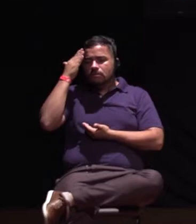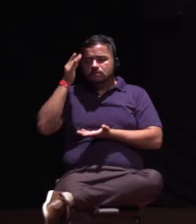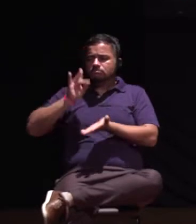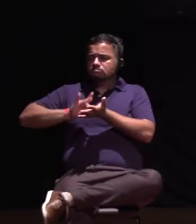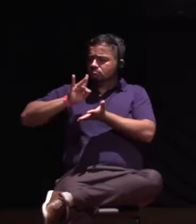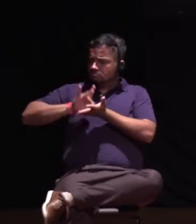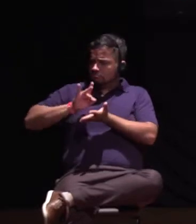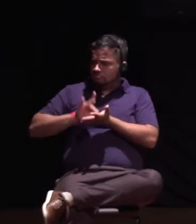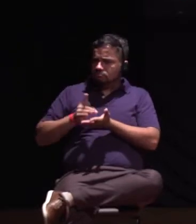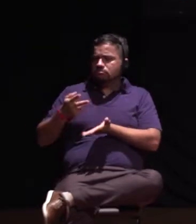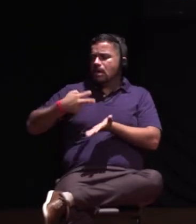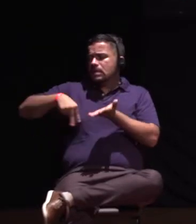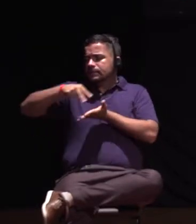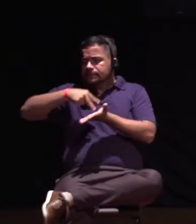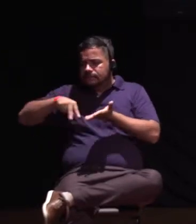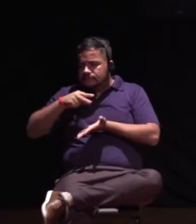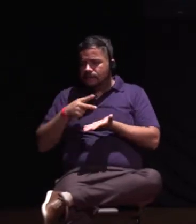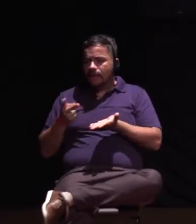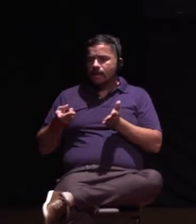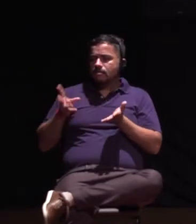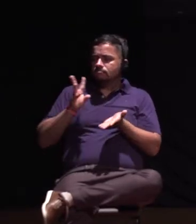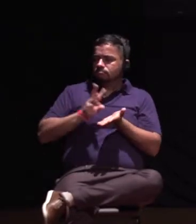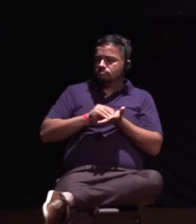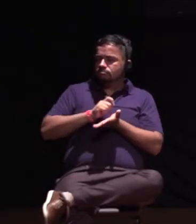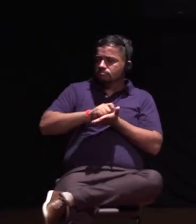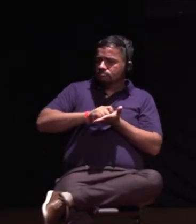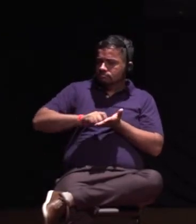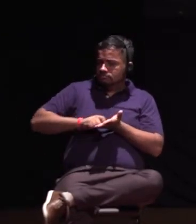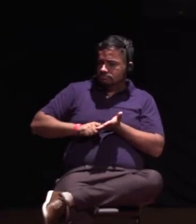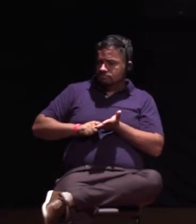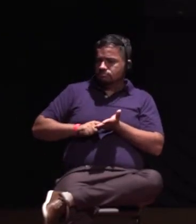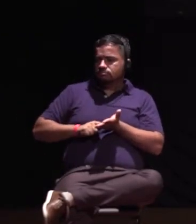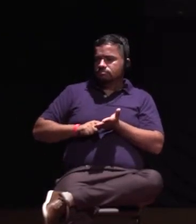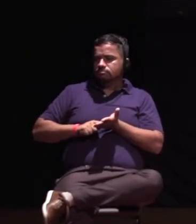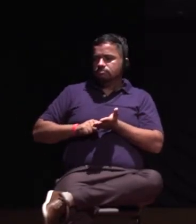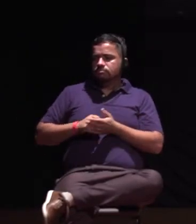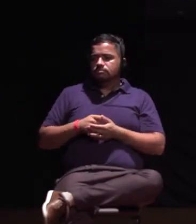unpredictable outcome or realization, or at least something unexpected.